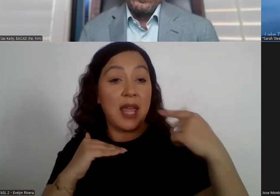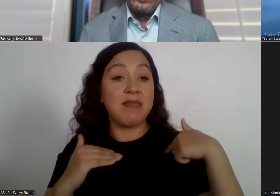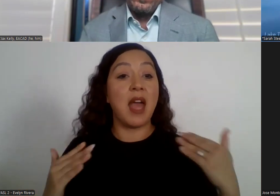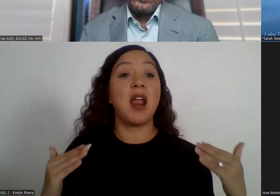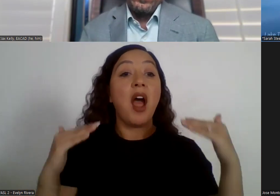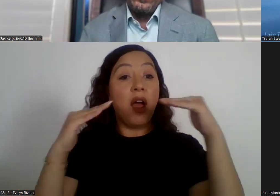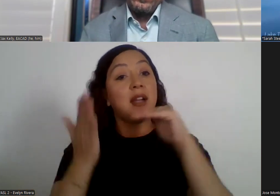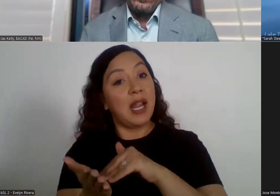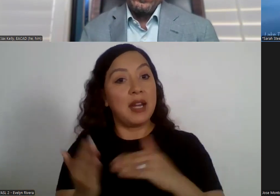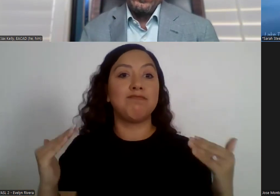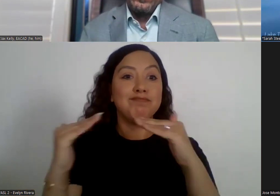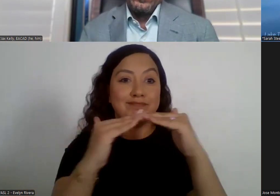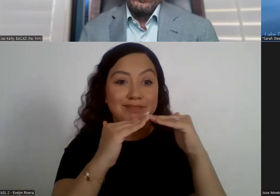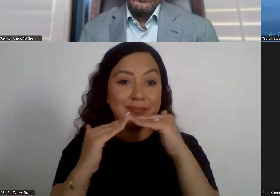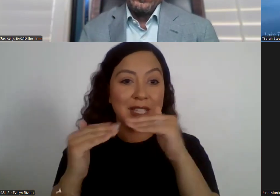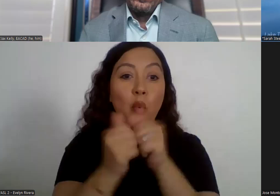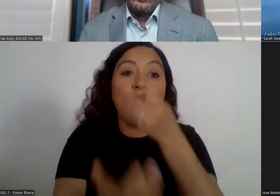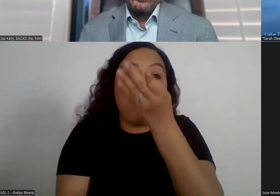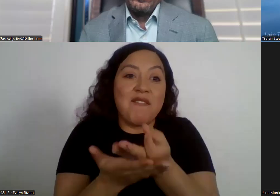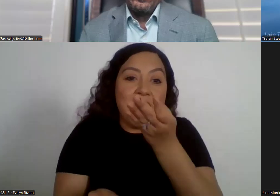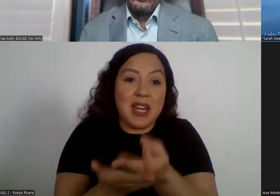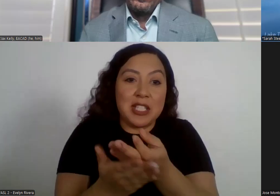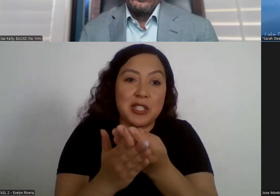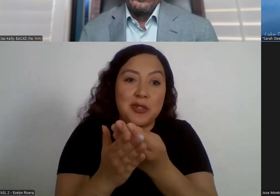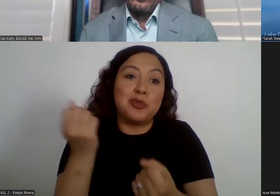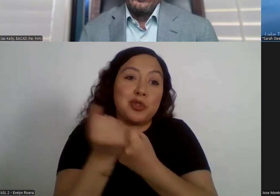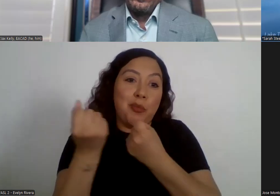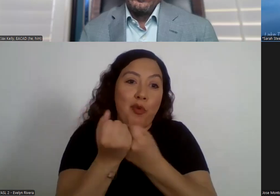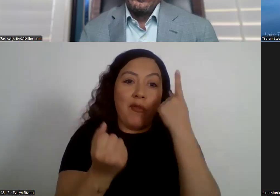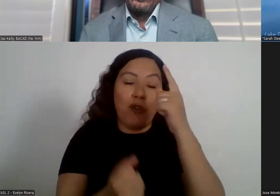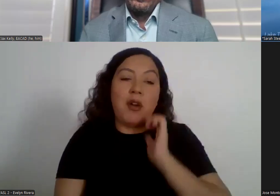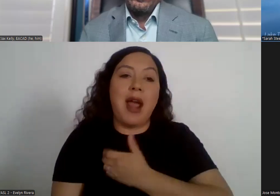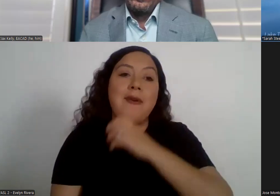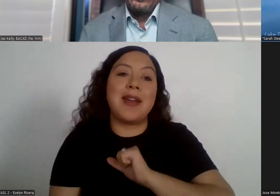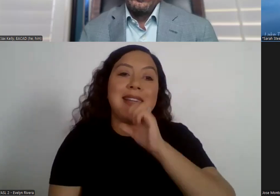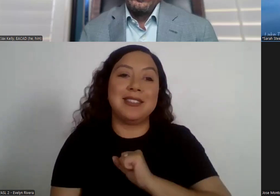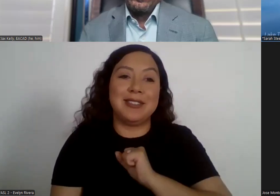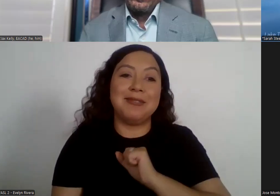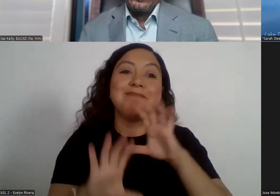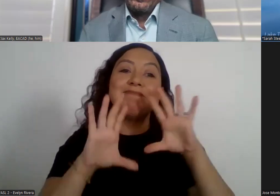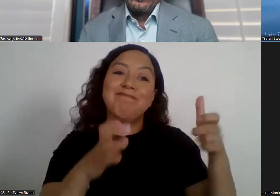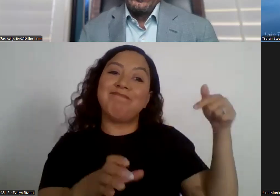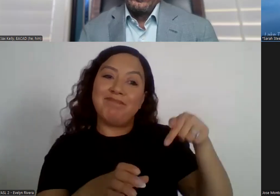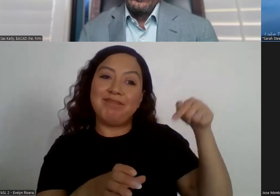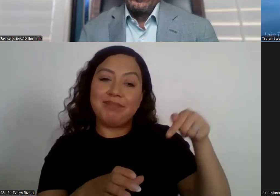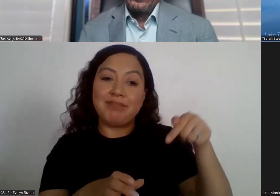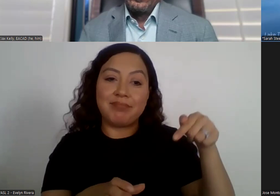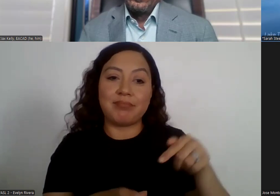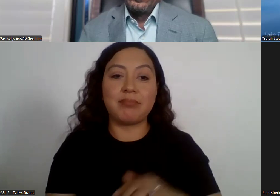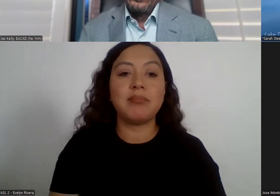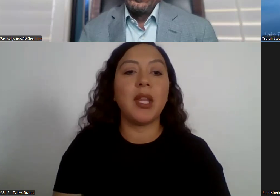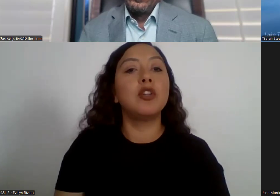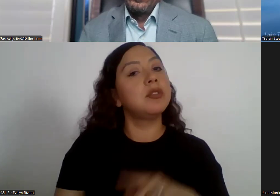with financial backing to help our aging population. So definitely